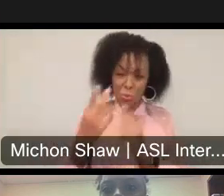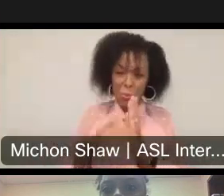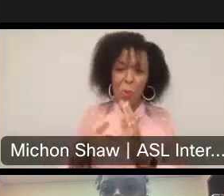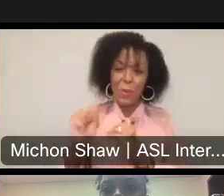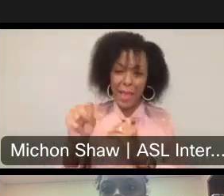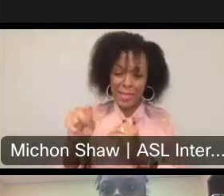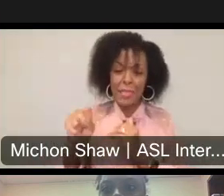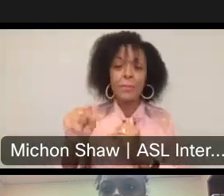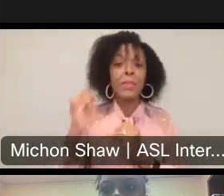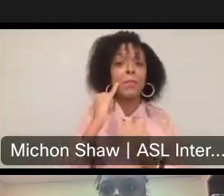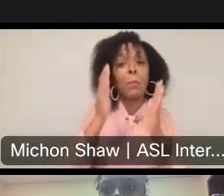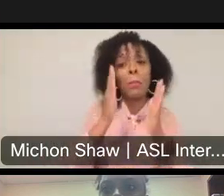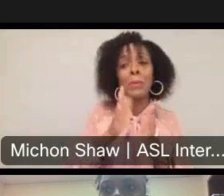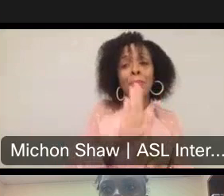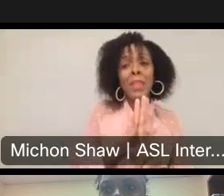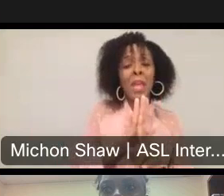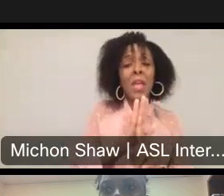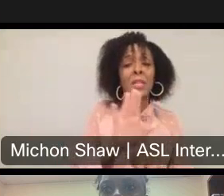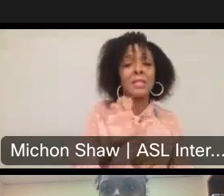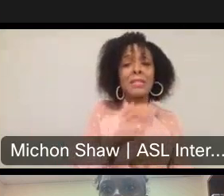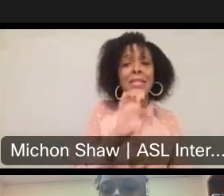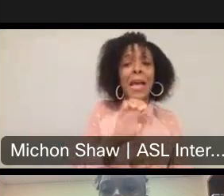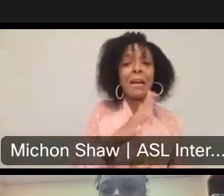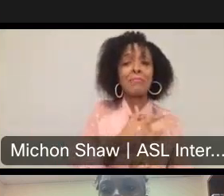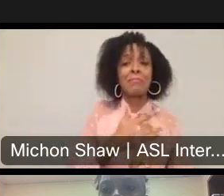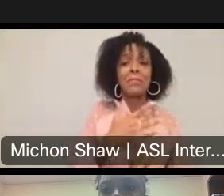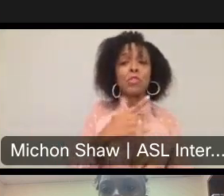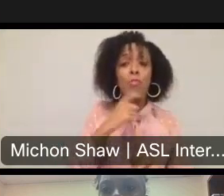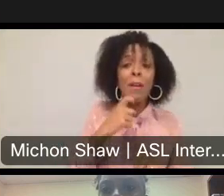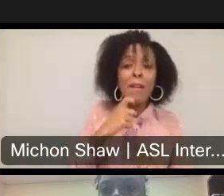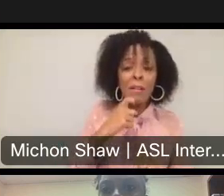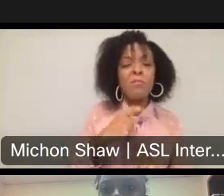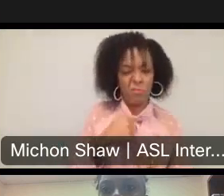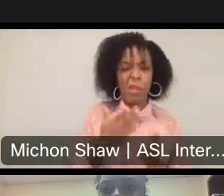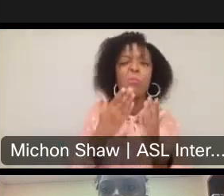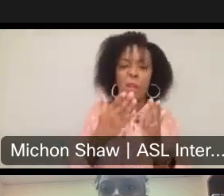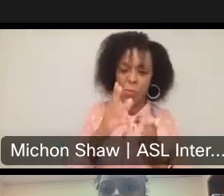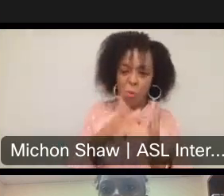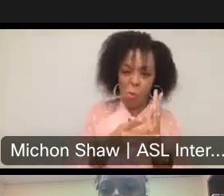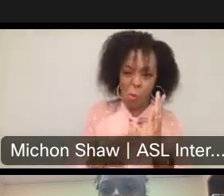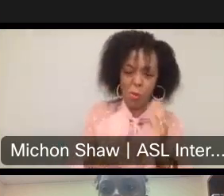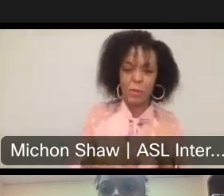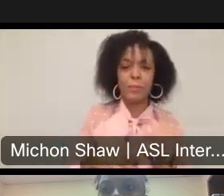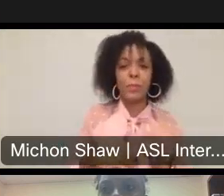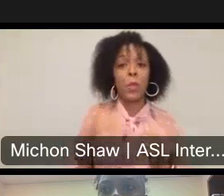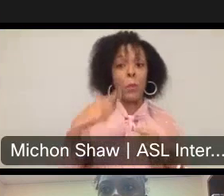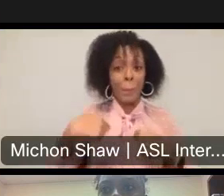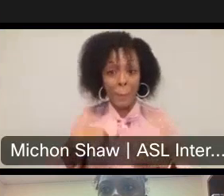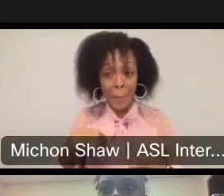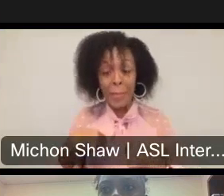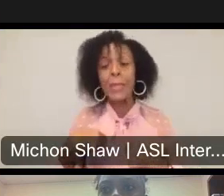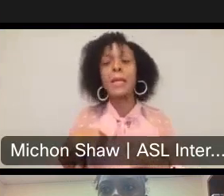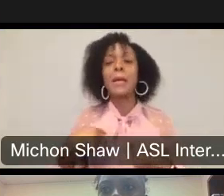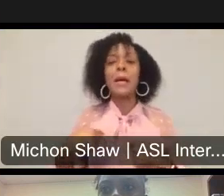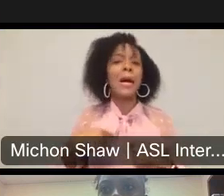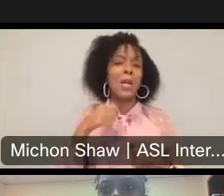hair done, I don't put much oil. Most of the time I won't oil my scalp. I put oil on my hair. And the reason